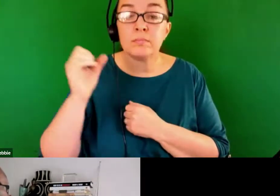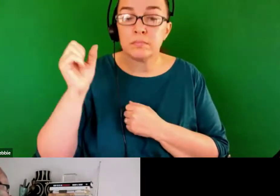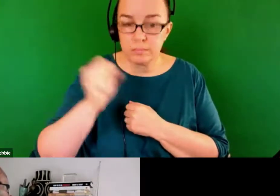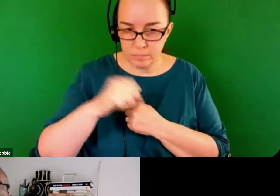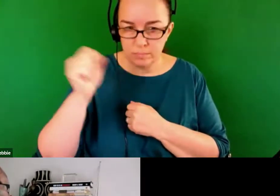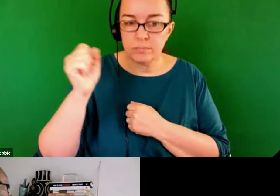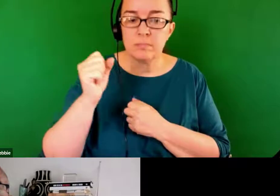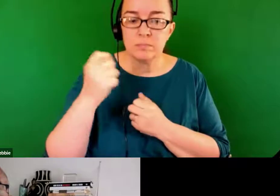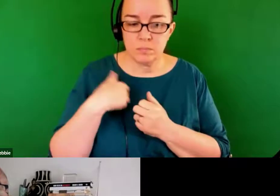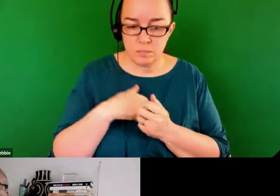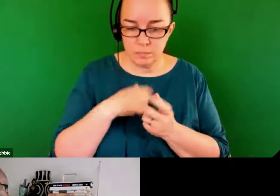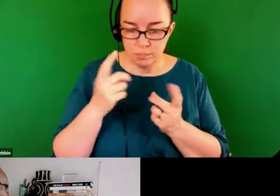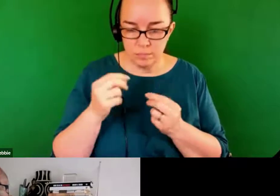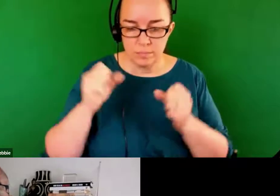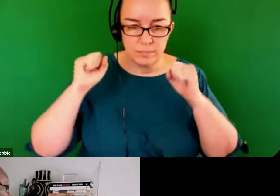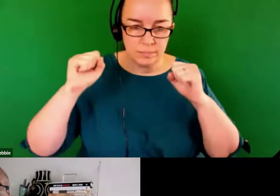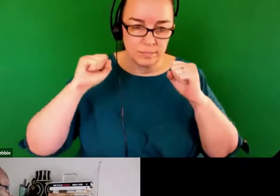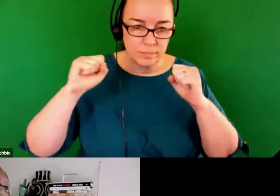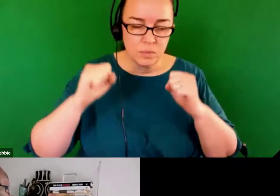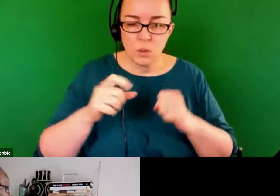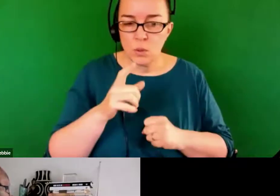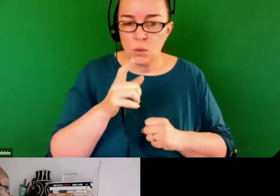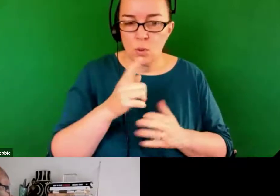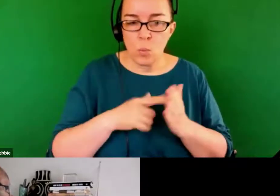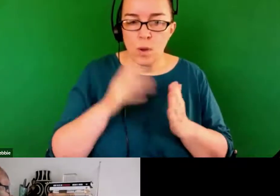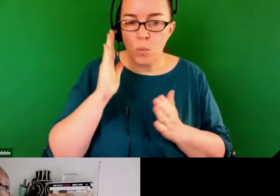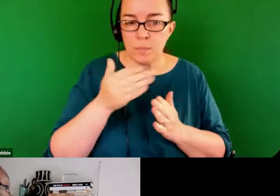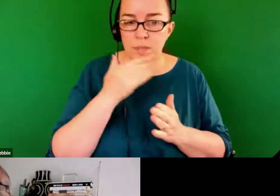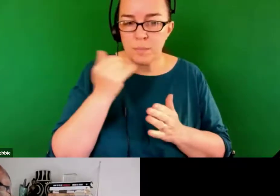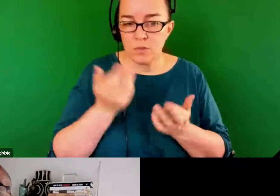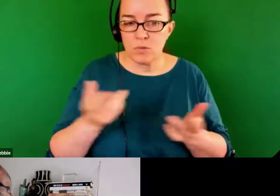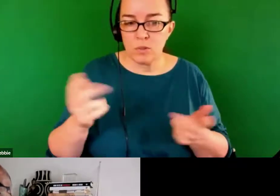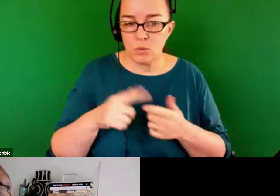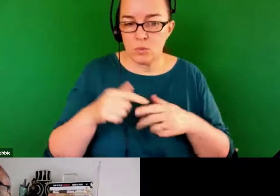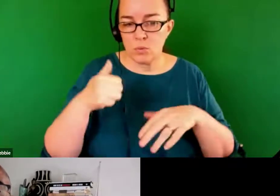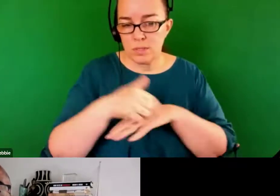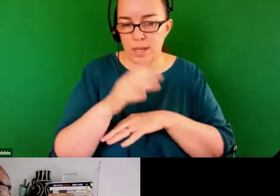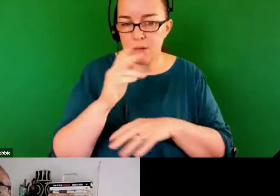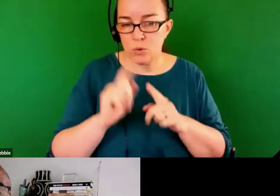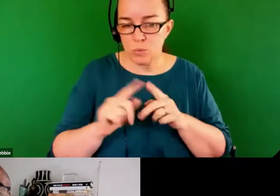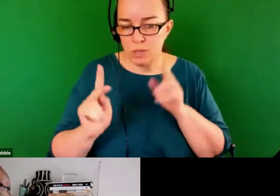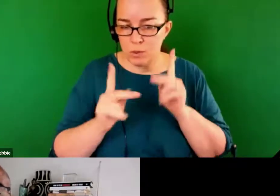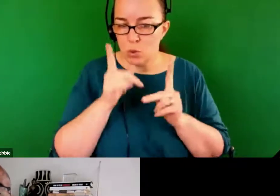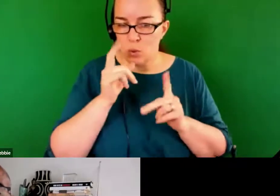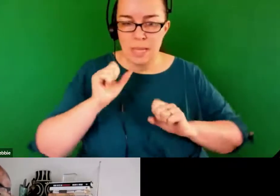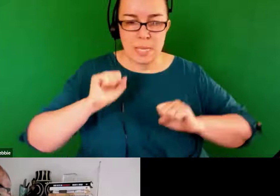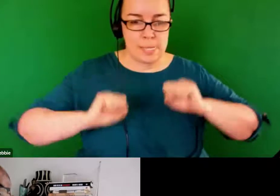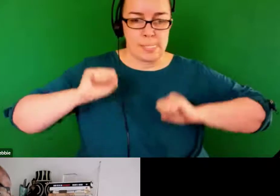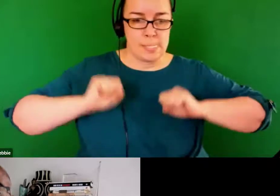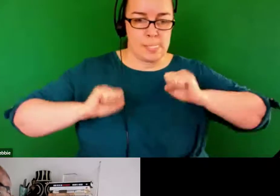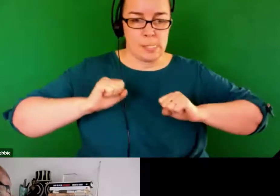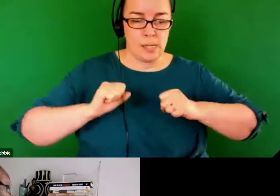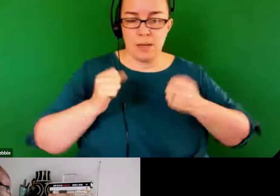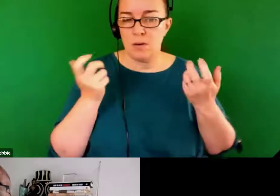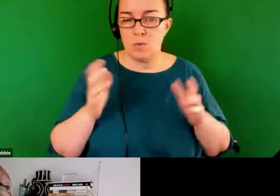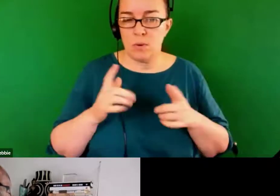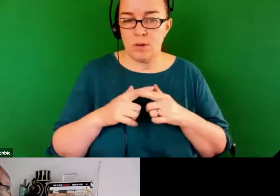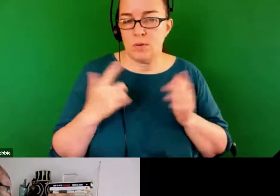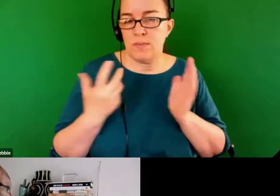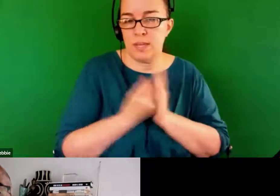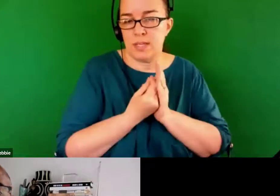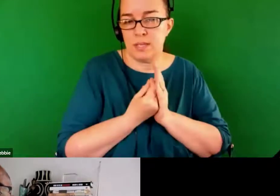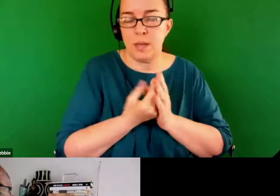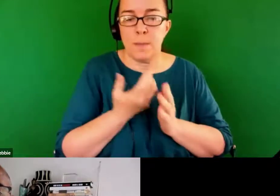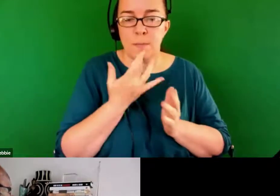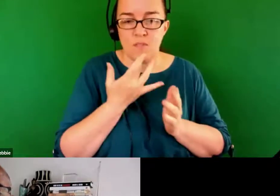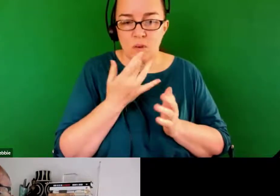Yes, we do. Yay! What will be the best resources to send people to who are hesitant to get vaccinated,